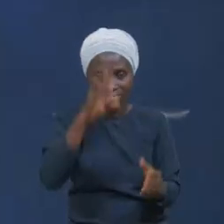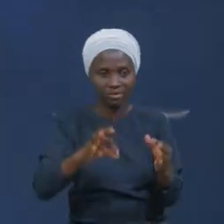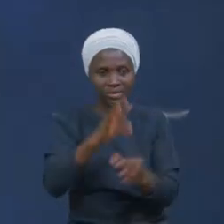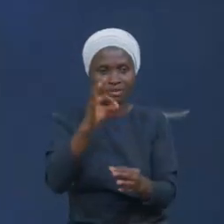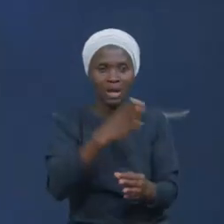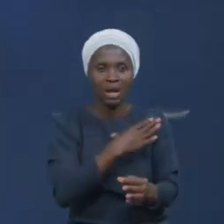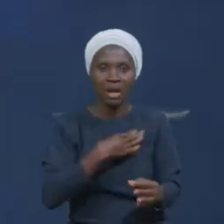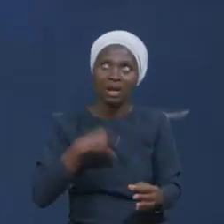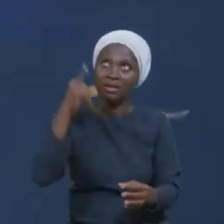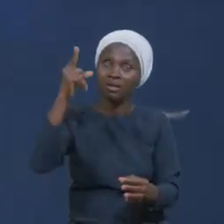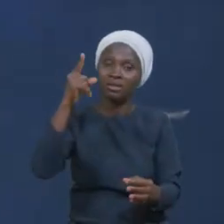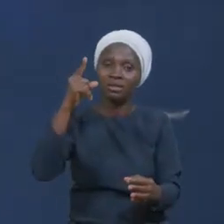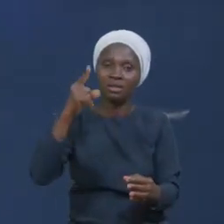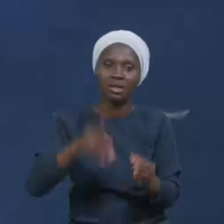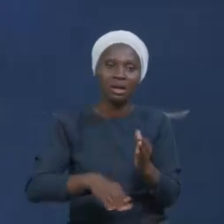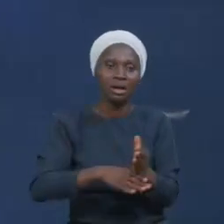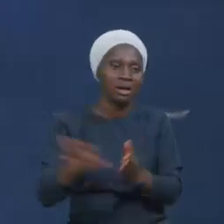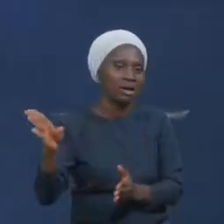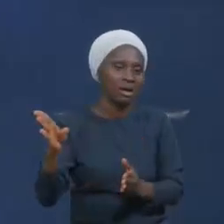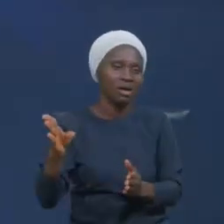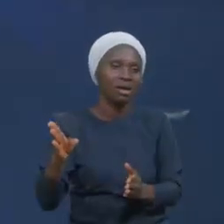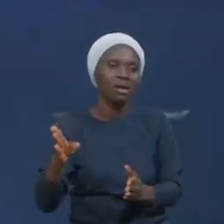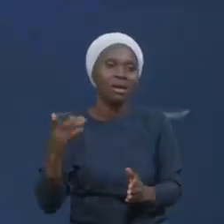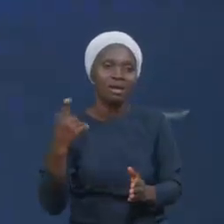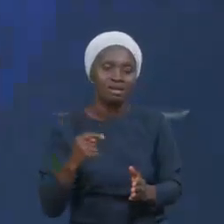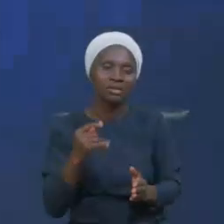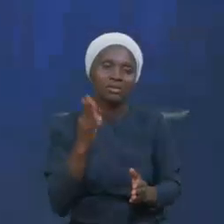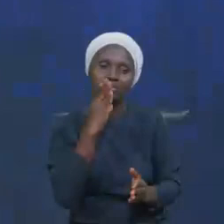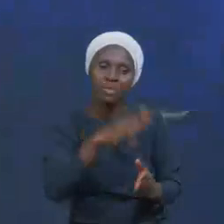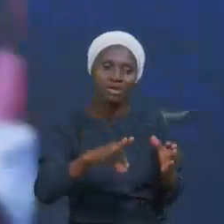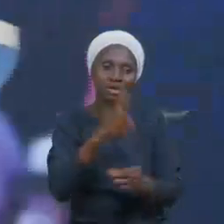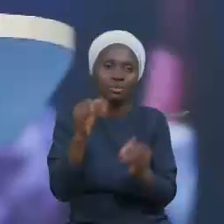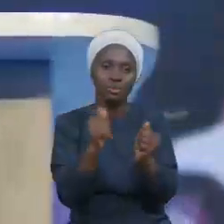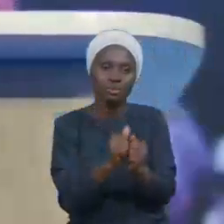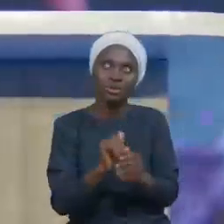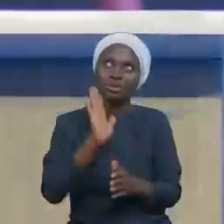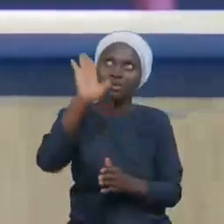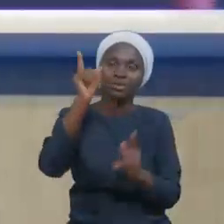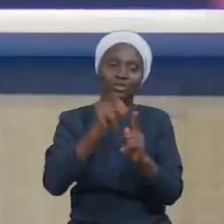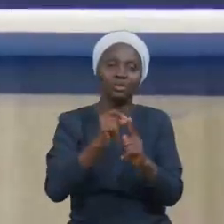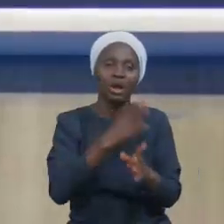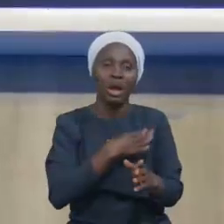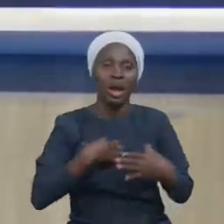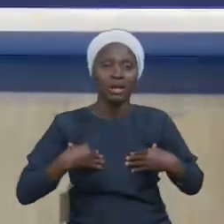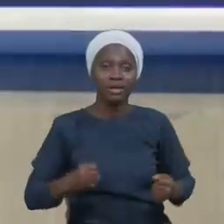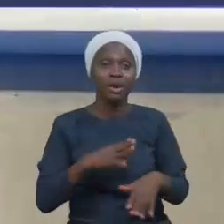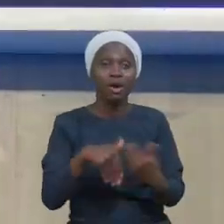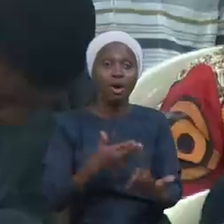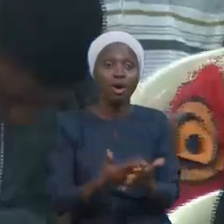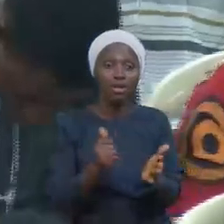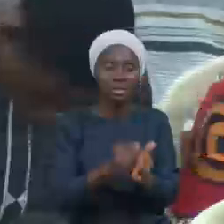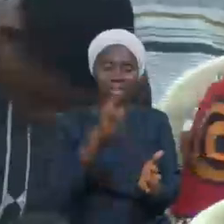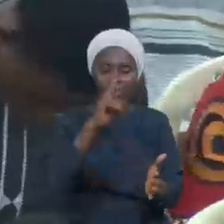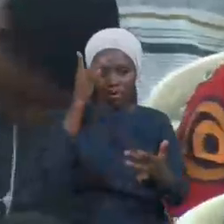with his word, and healed all that were sick. How many that were